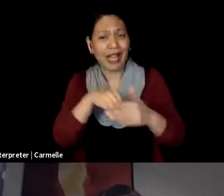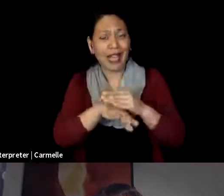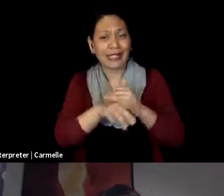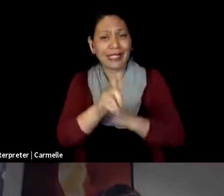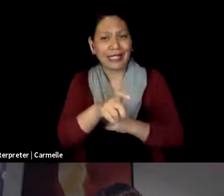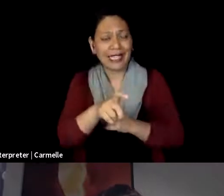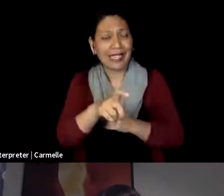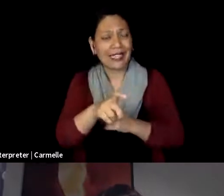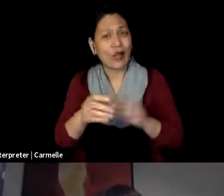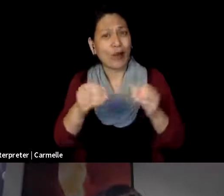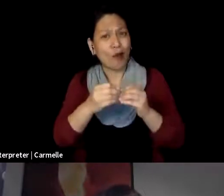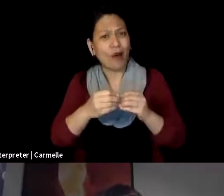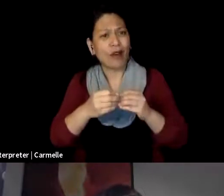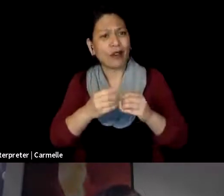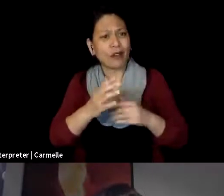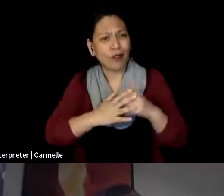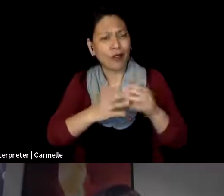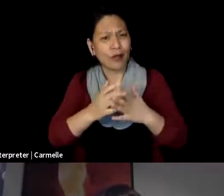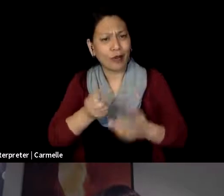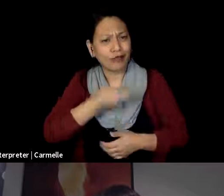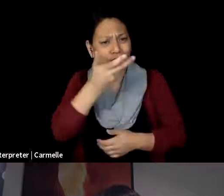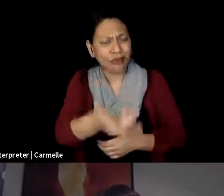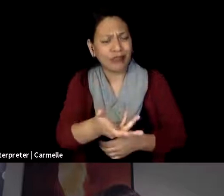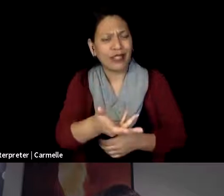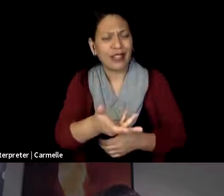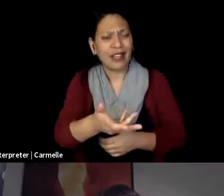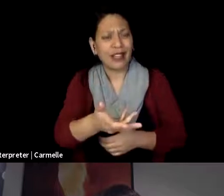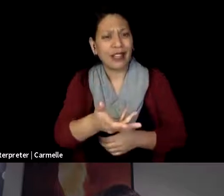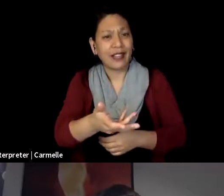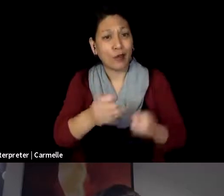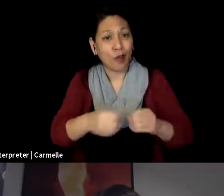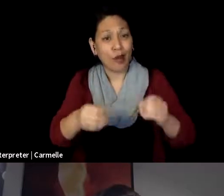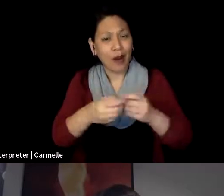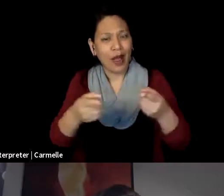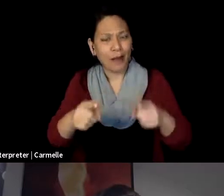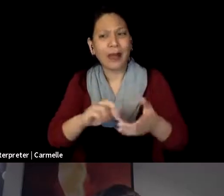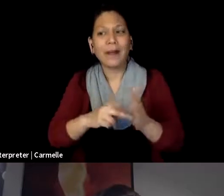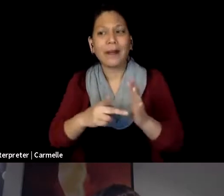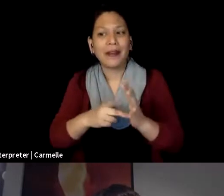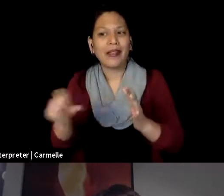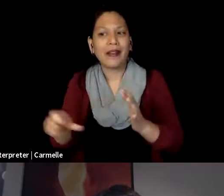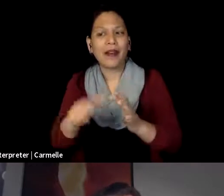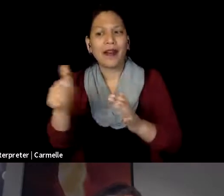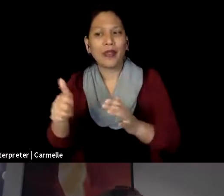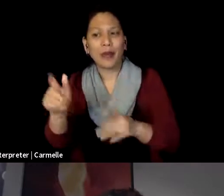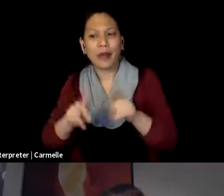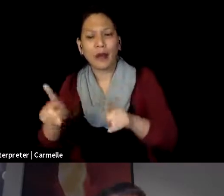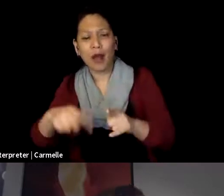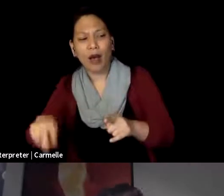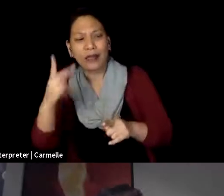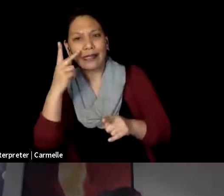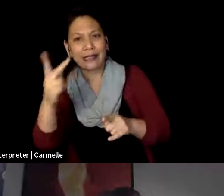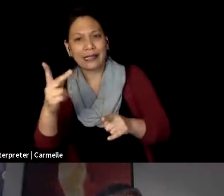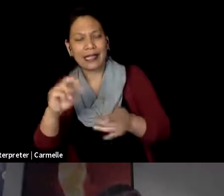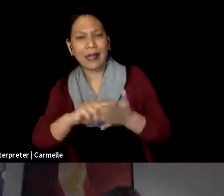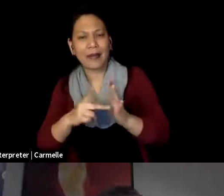or just in general, I think that it gives permission for other folks to feel that